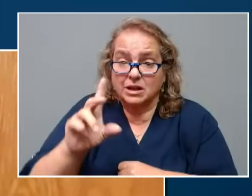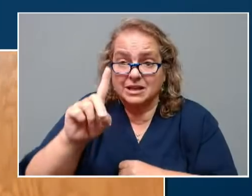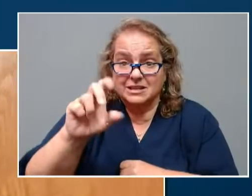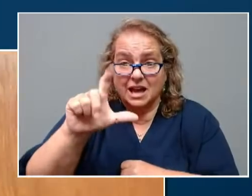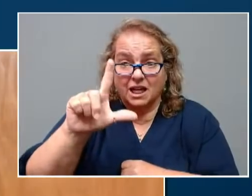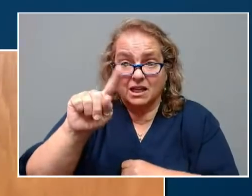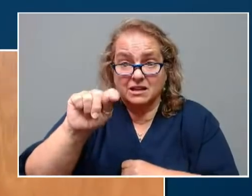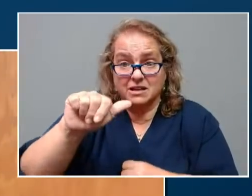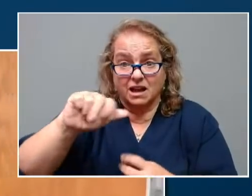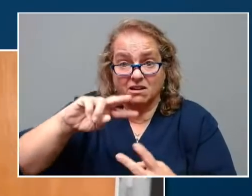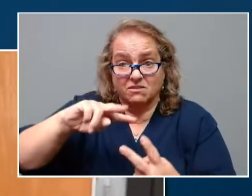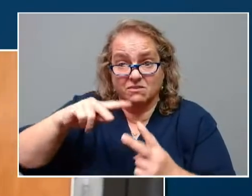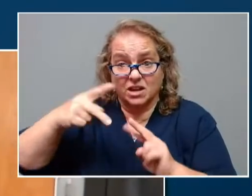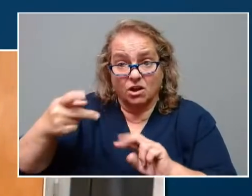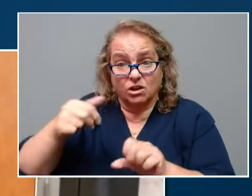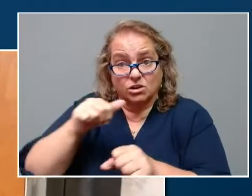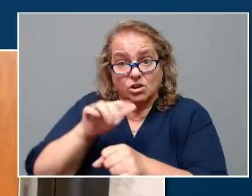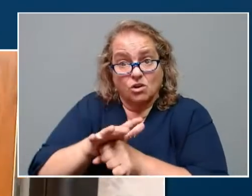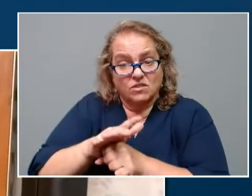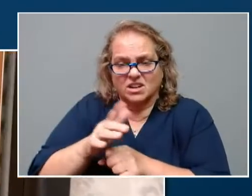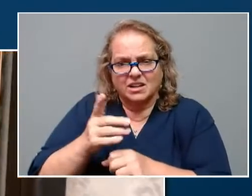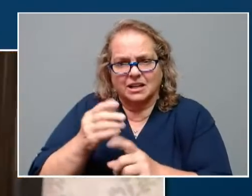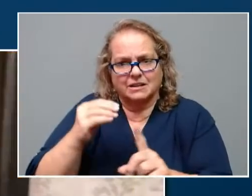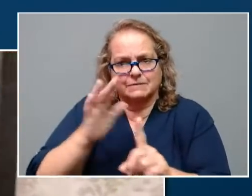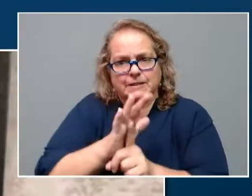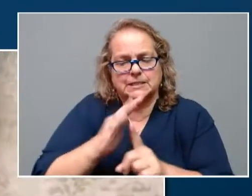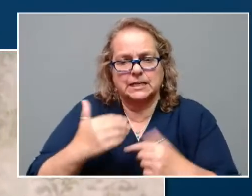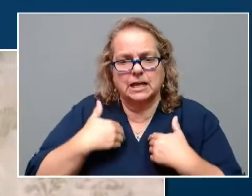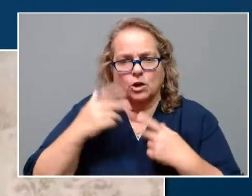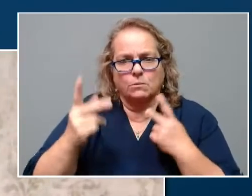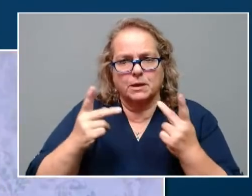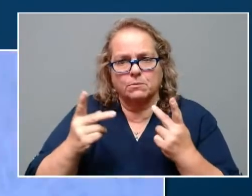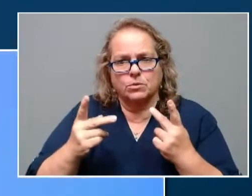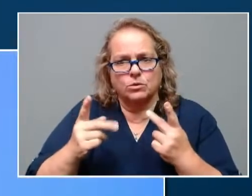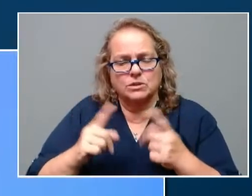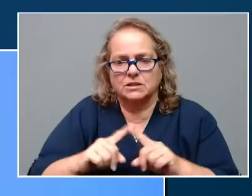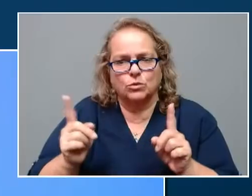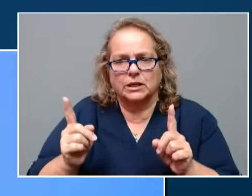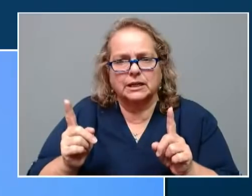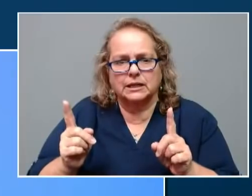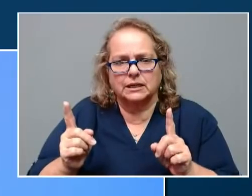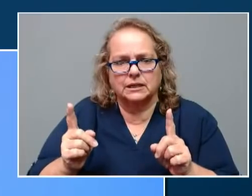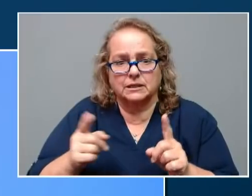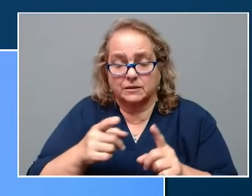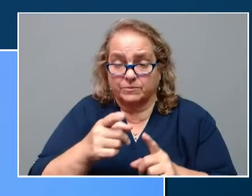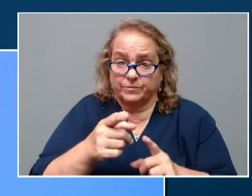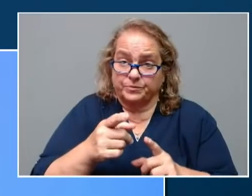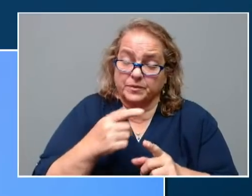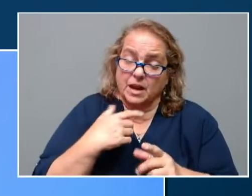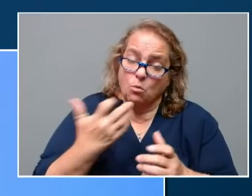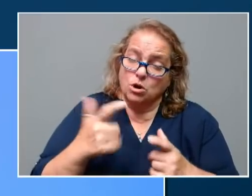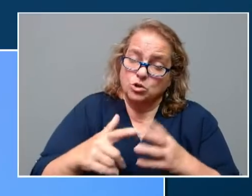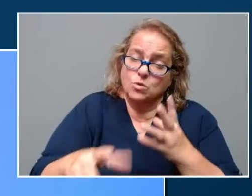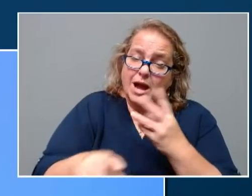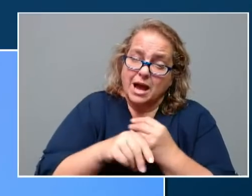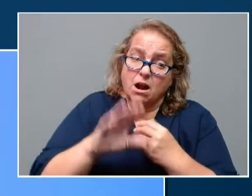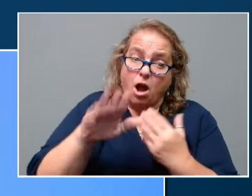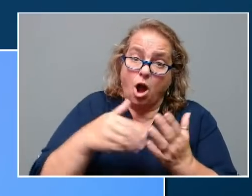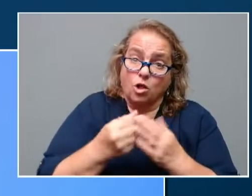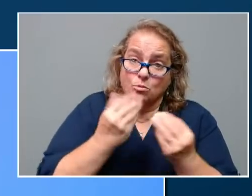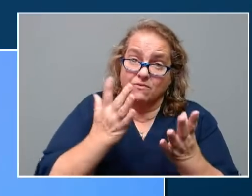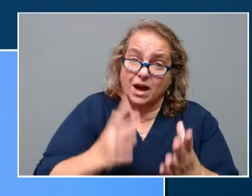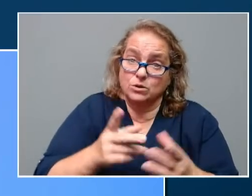the younger population very differently. In conclusion, I just wanted to add that all of the providers that you heard from are actually from this